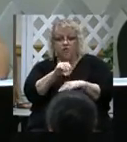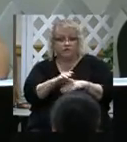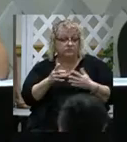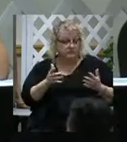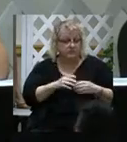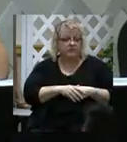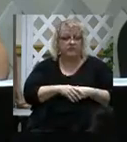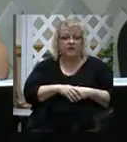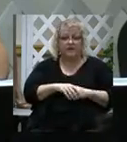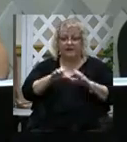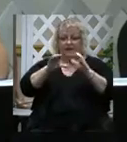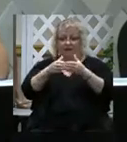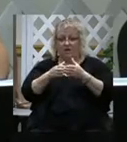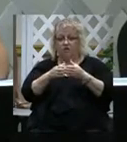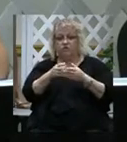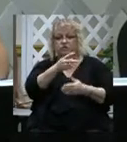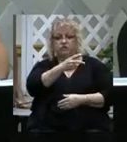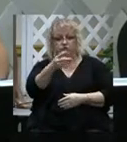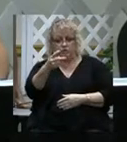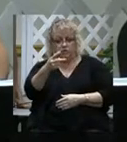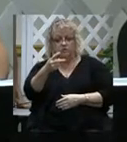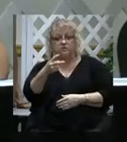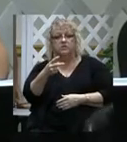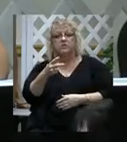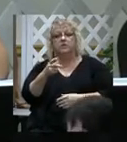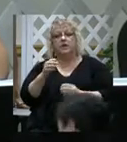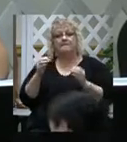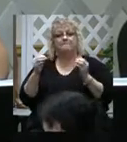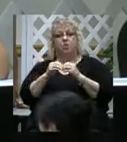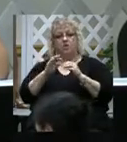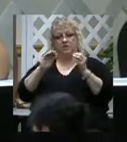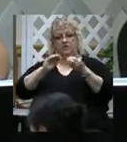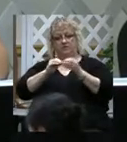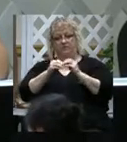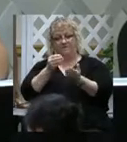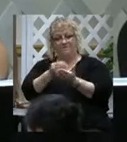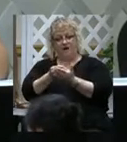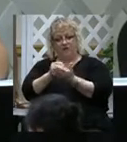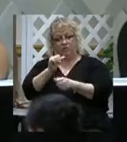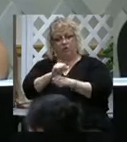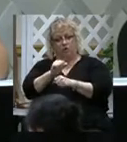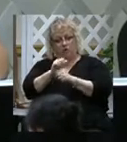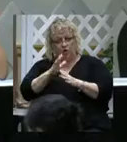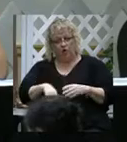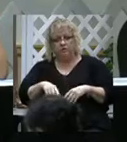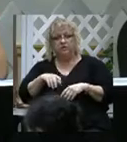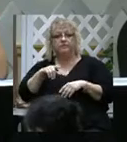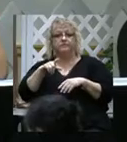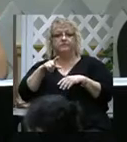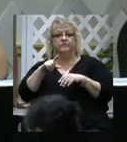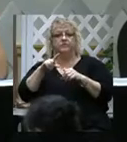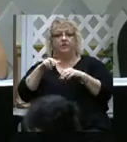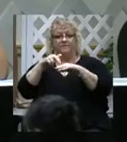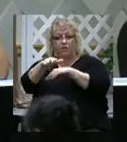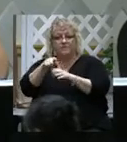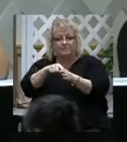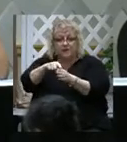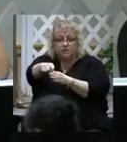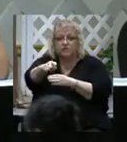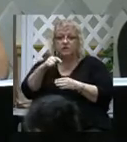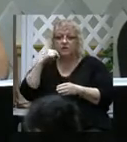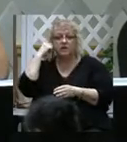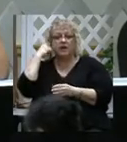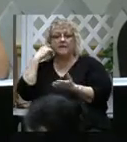a cluster that has to do more with the numbers, as you see, financial workers, workforce specialist,